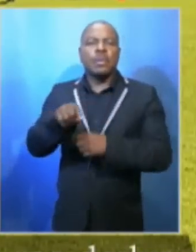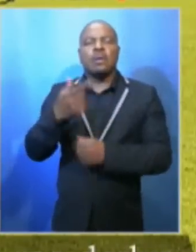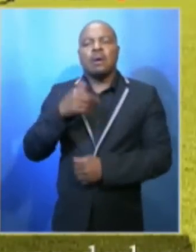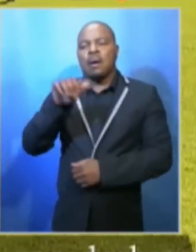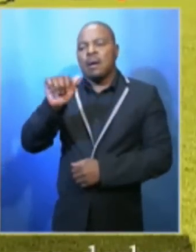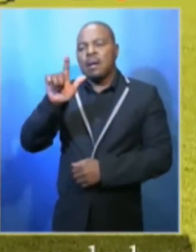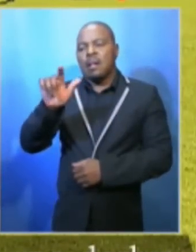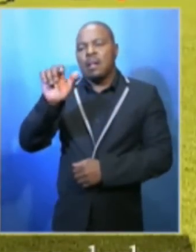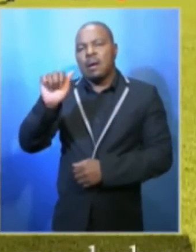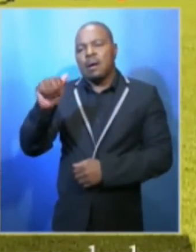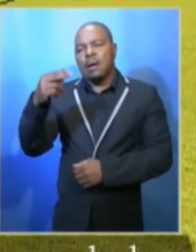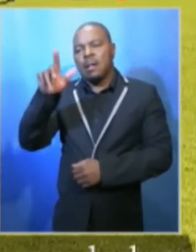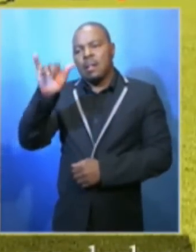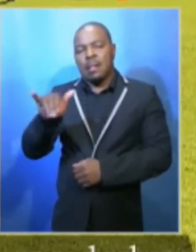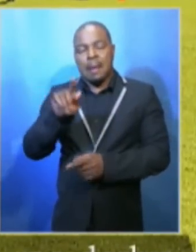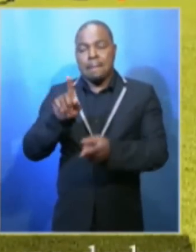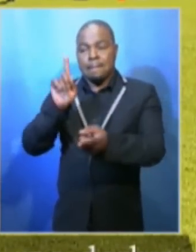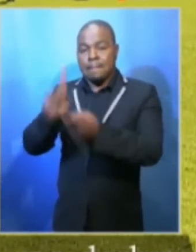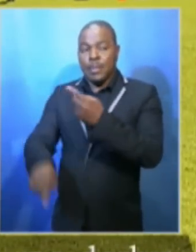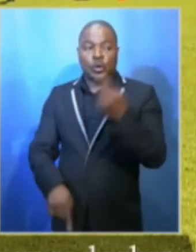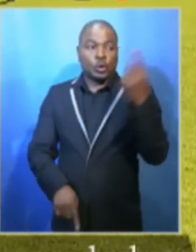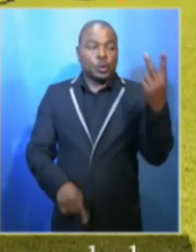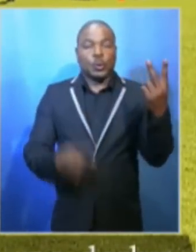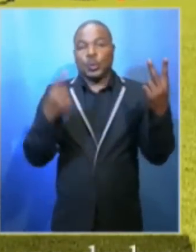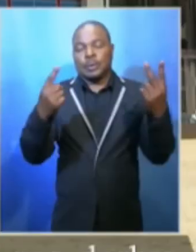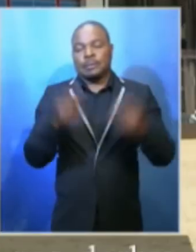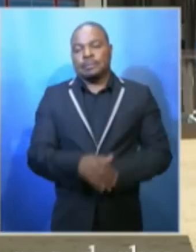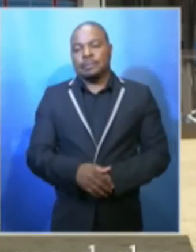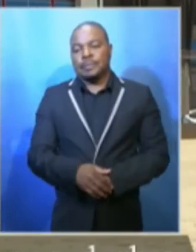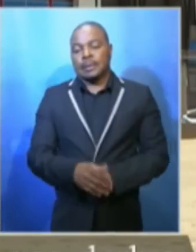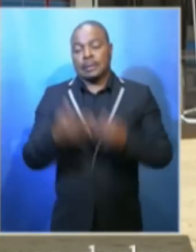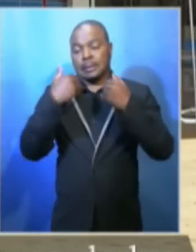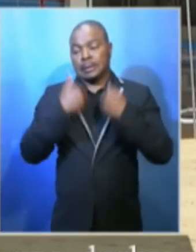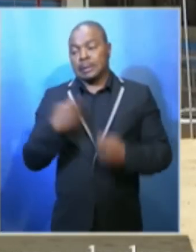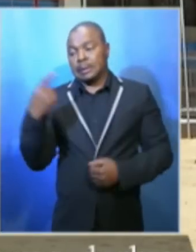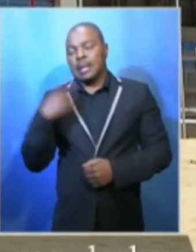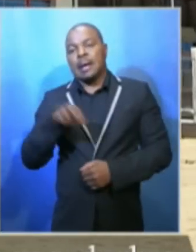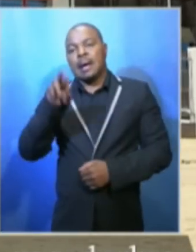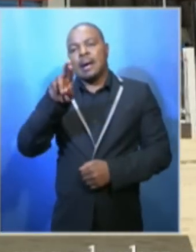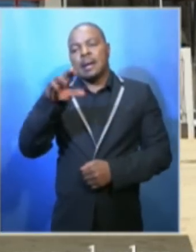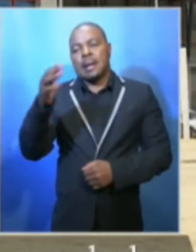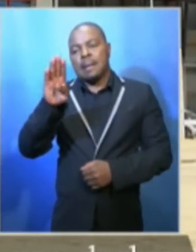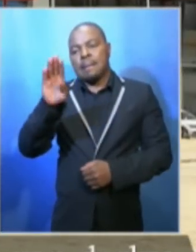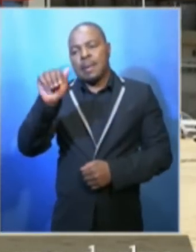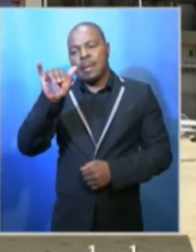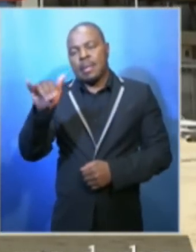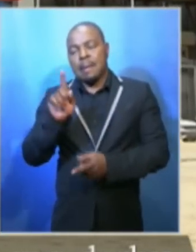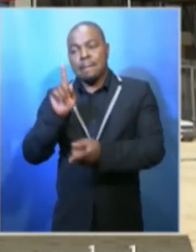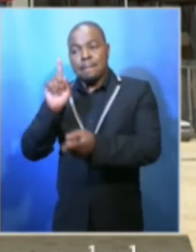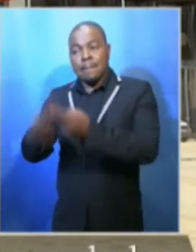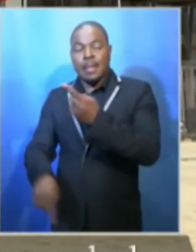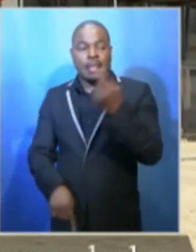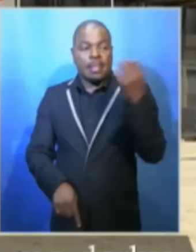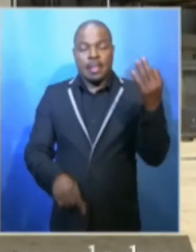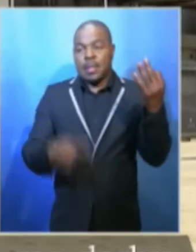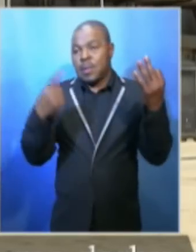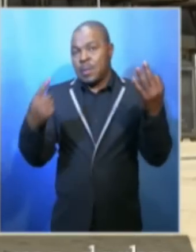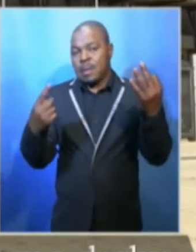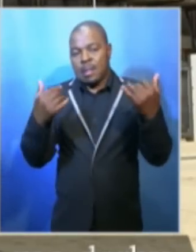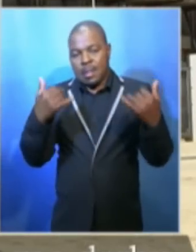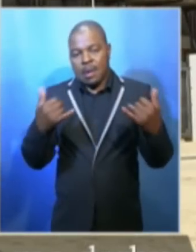tse 2-1. Ka Sontaha ba hlotse Richards Bay ka ntlha tse 3-1 ho tswela pele mokgahlelong wa mohope